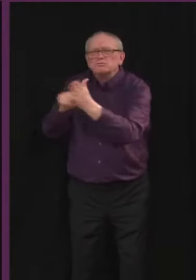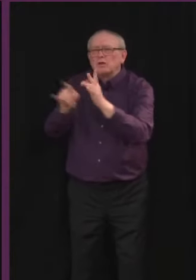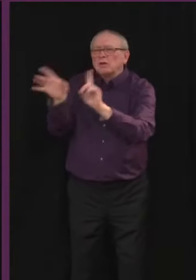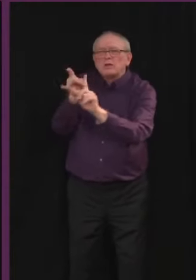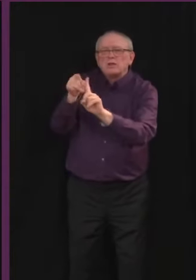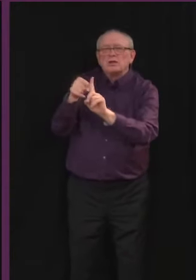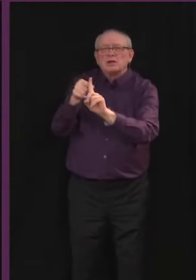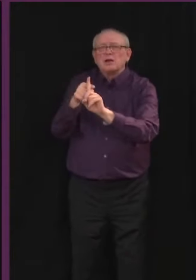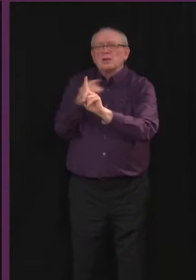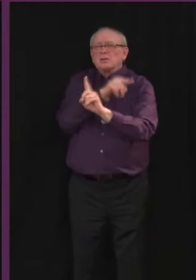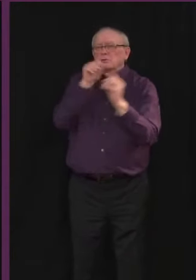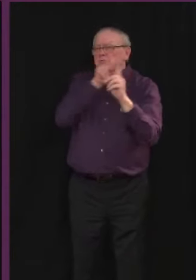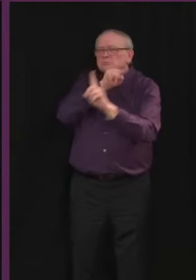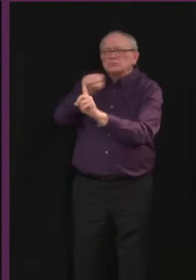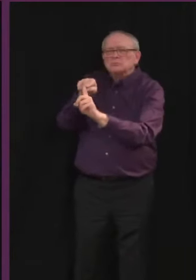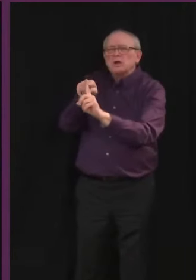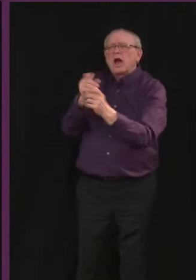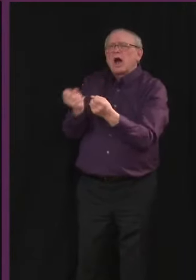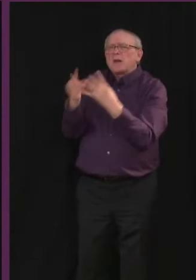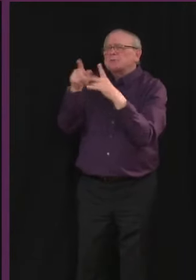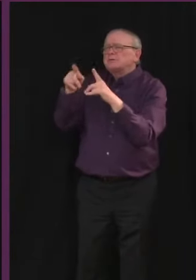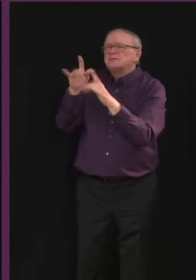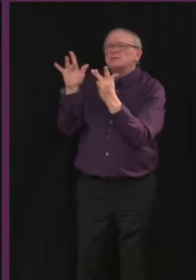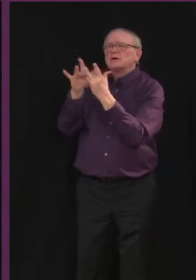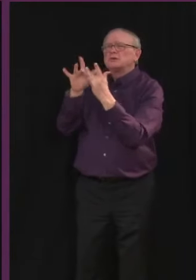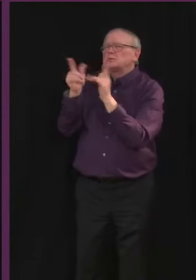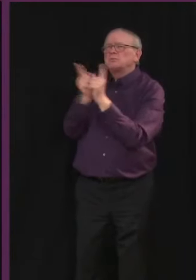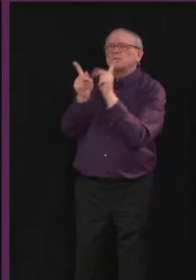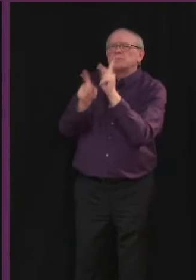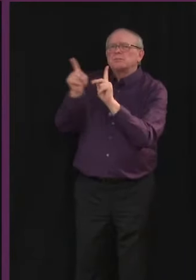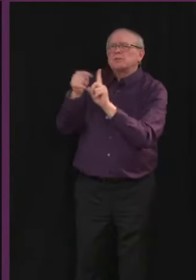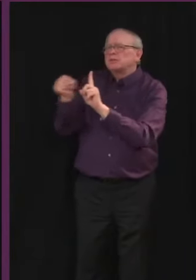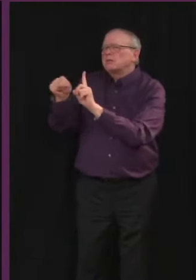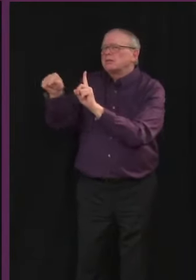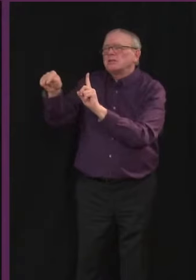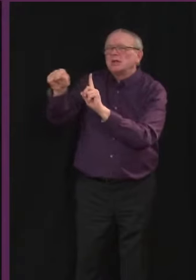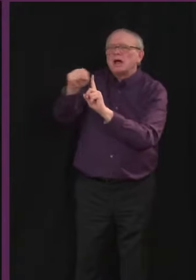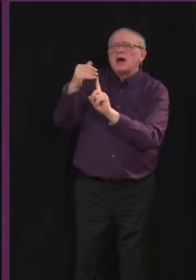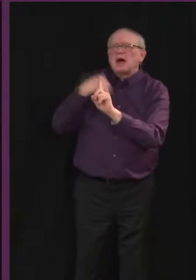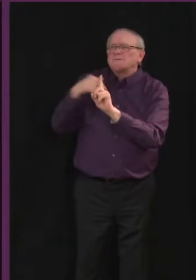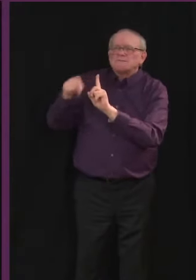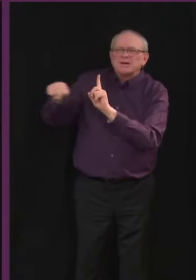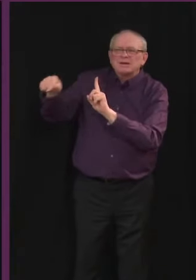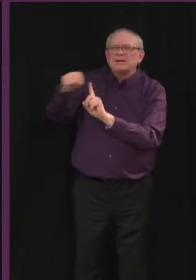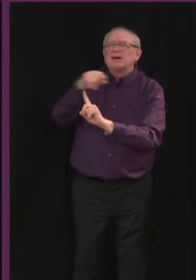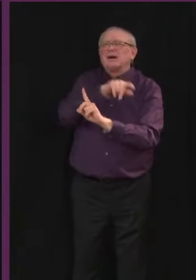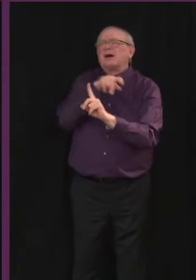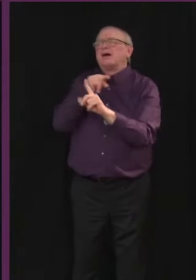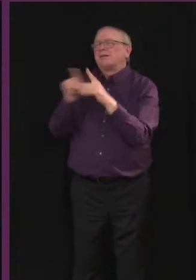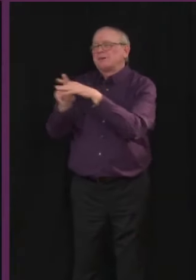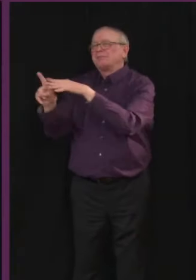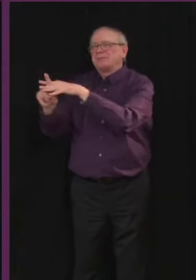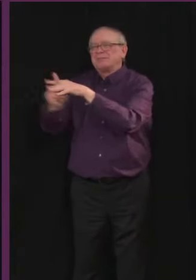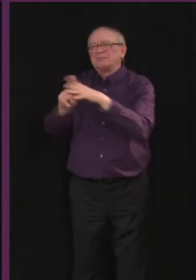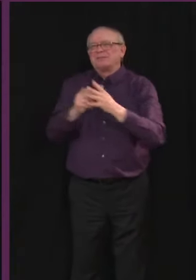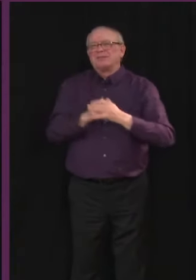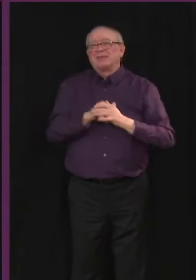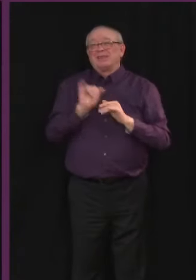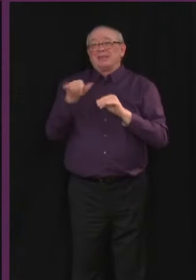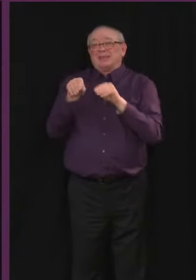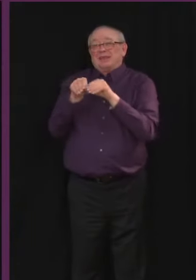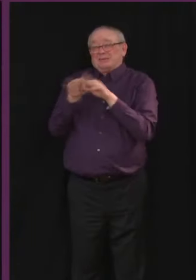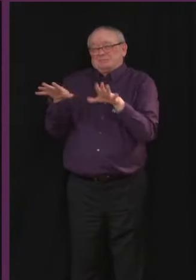our close contact follow-up. Many times that's spread within households. So some of our numbers are actually as a result of our